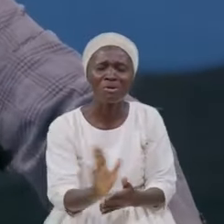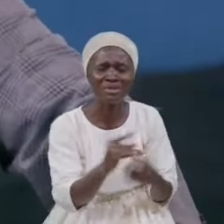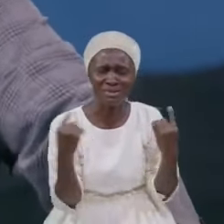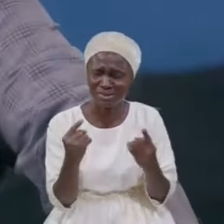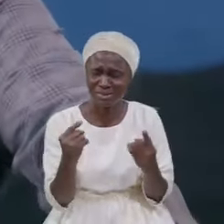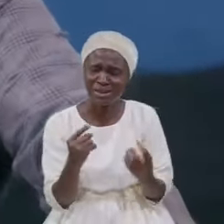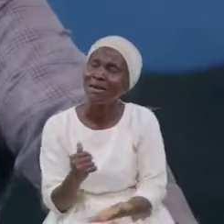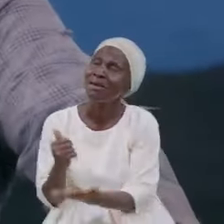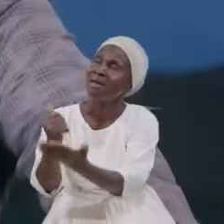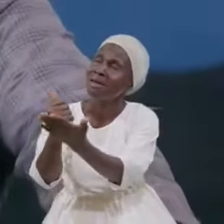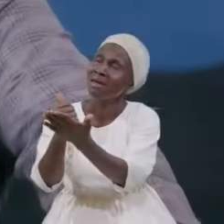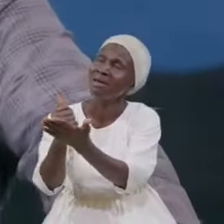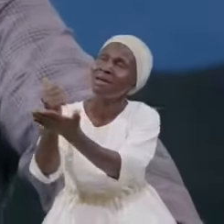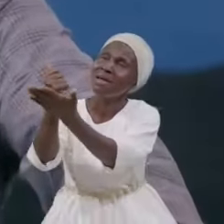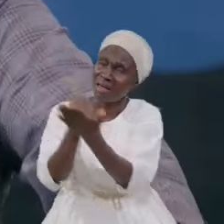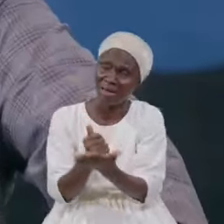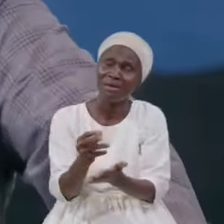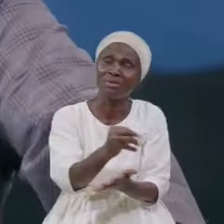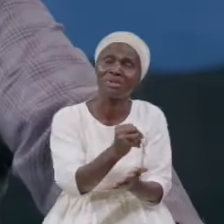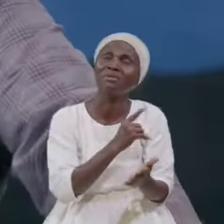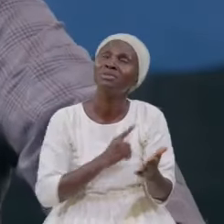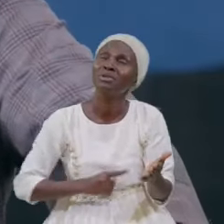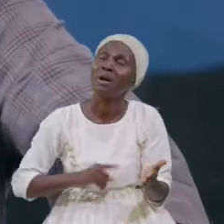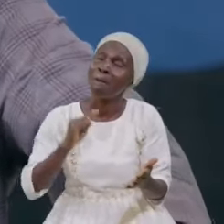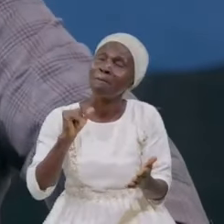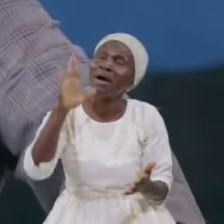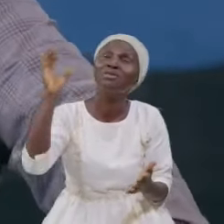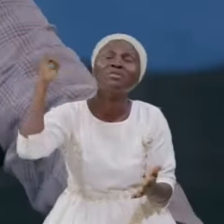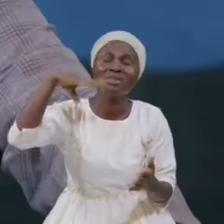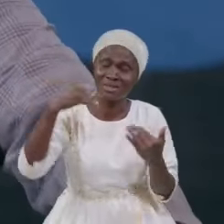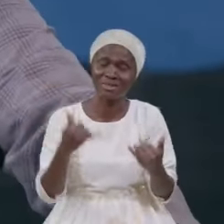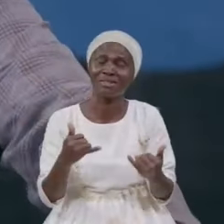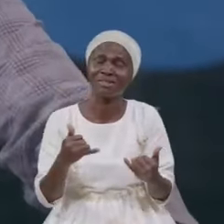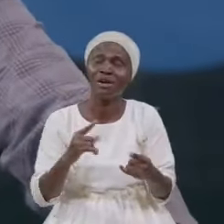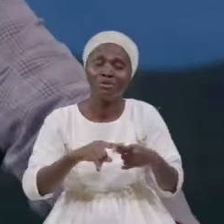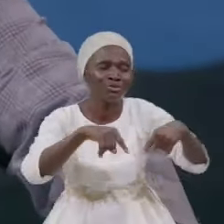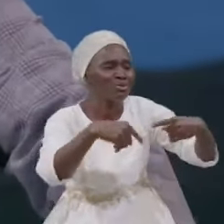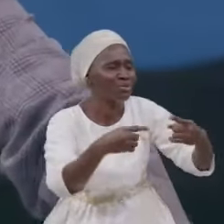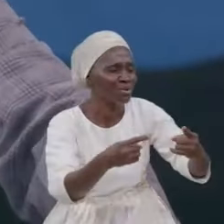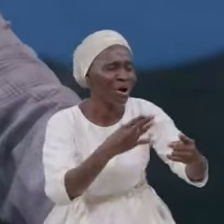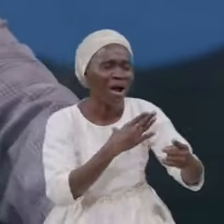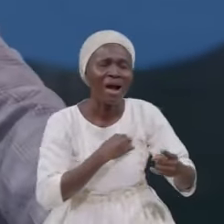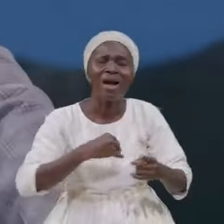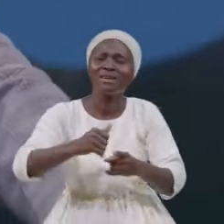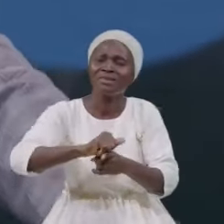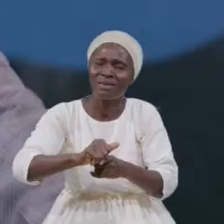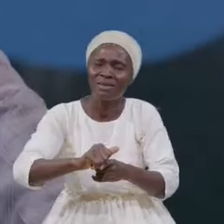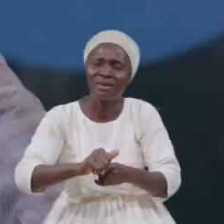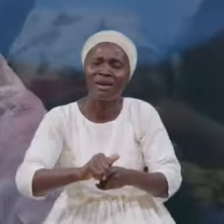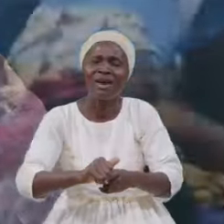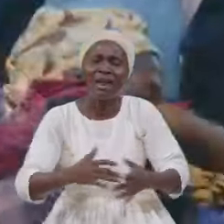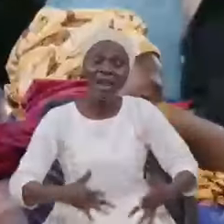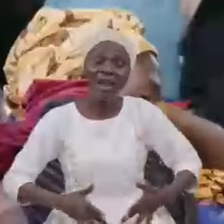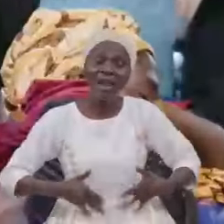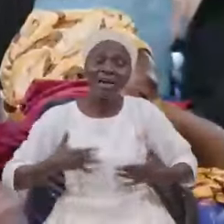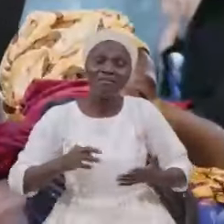now, to go forth and live a life of righteousness in Christ.